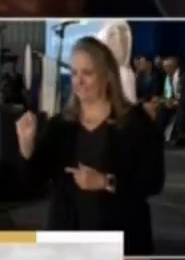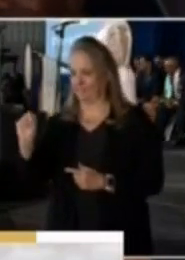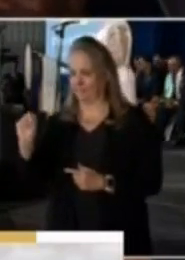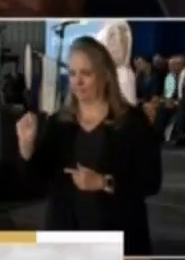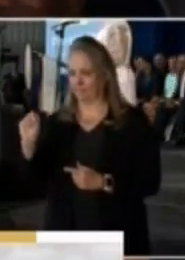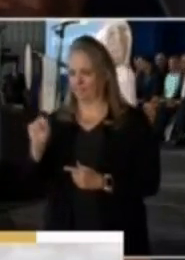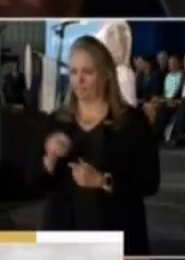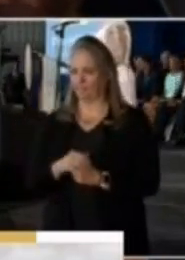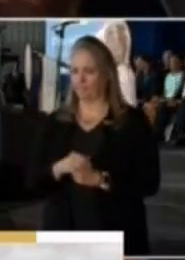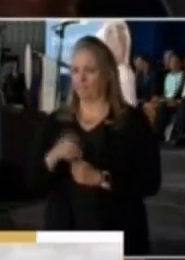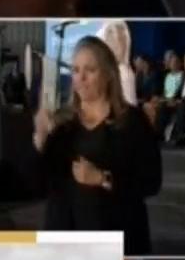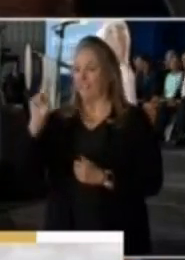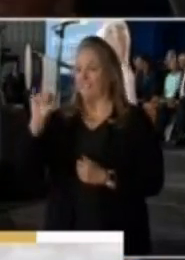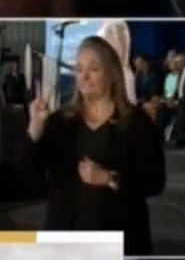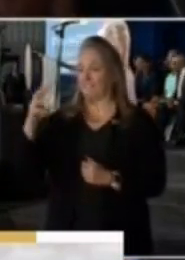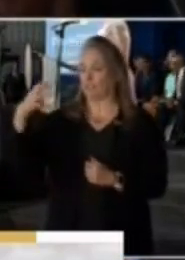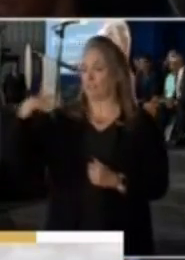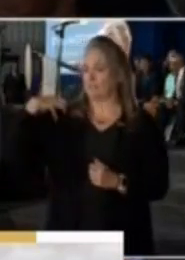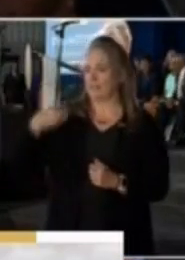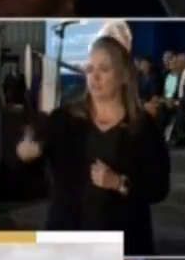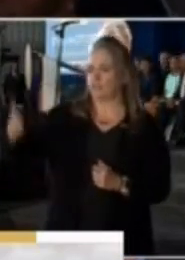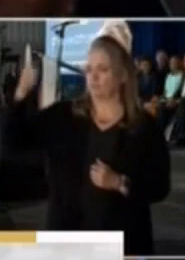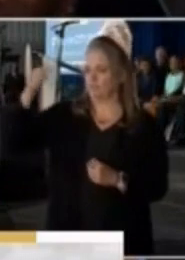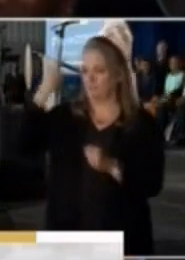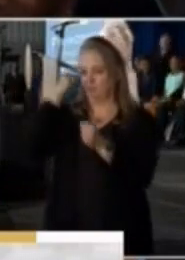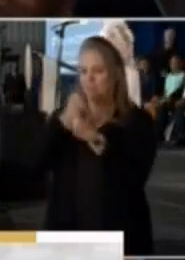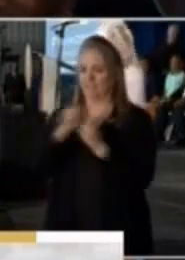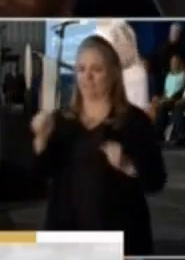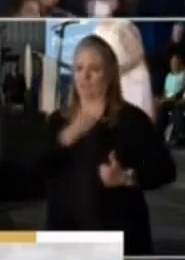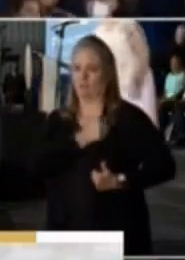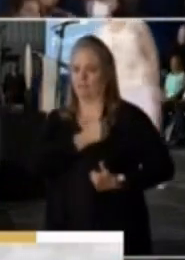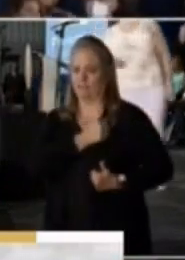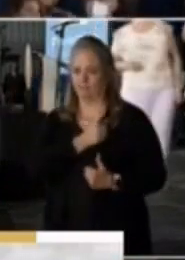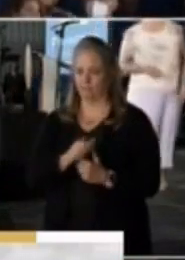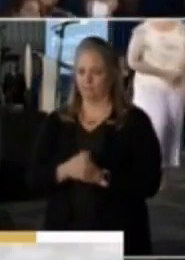Army, to share the first benediction.